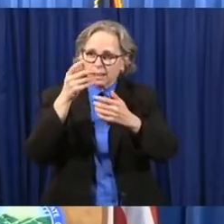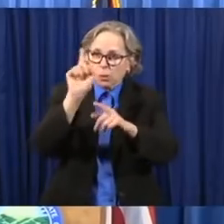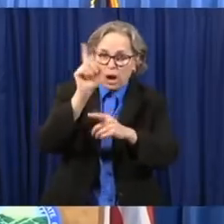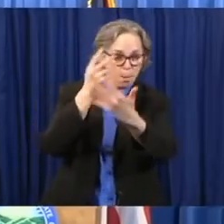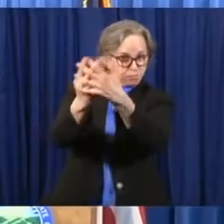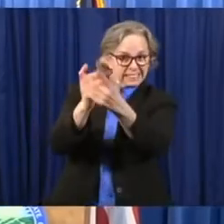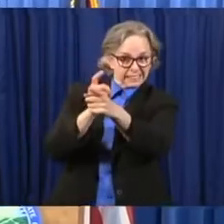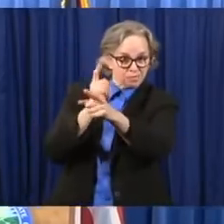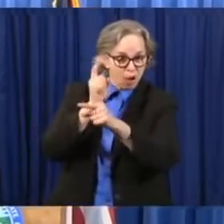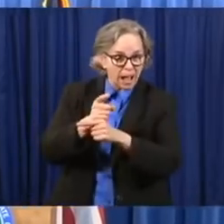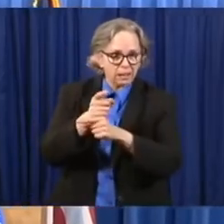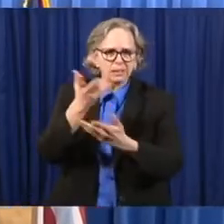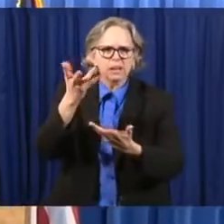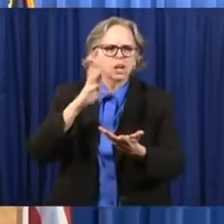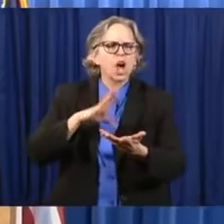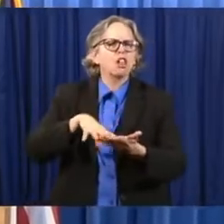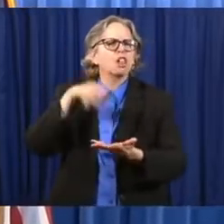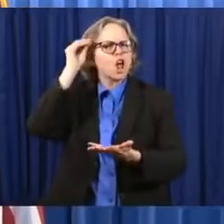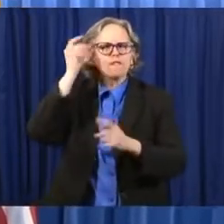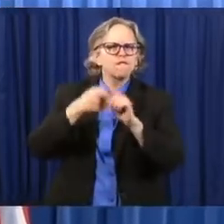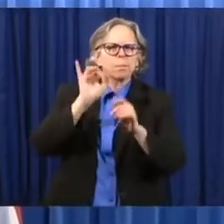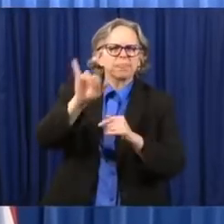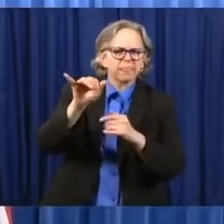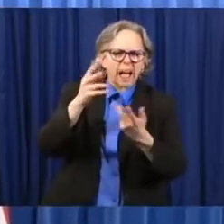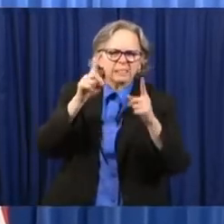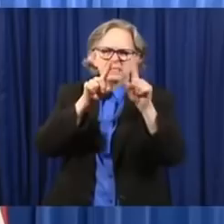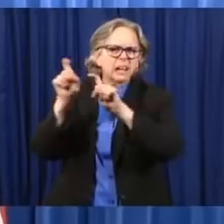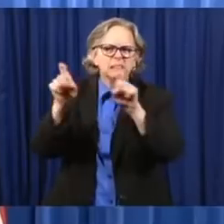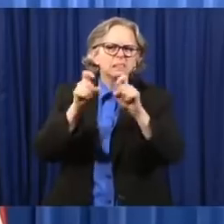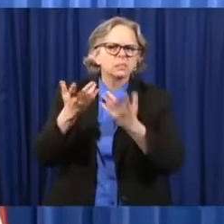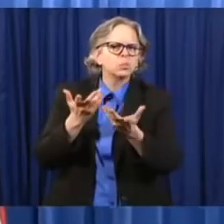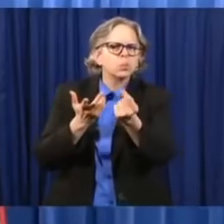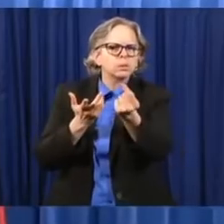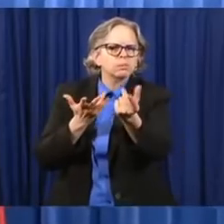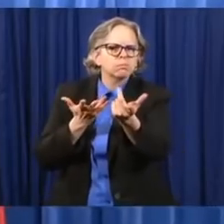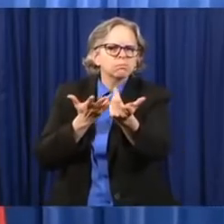able to test that population completely?